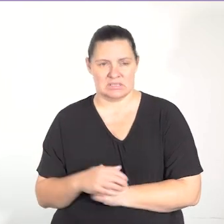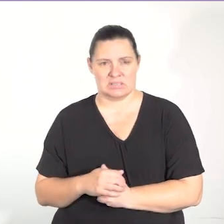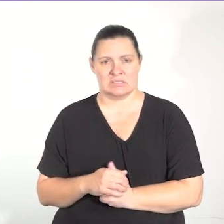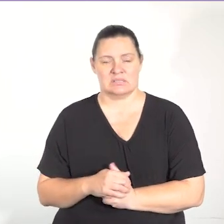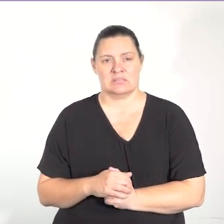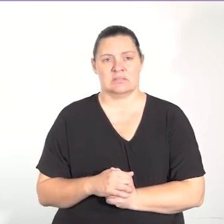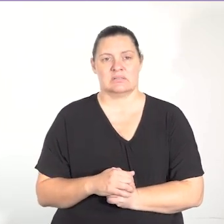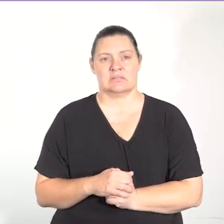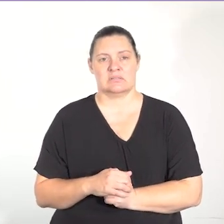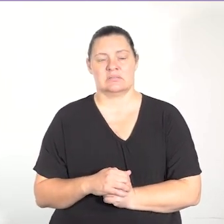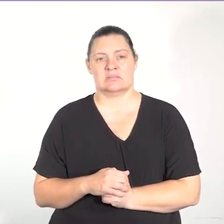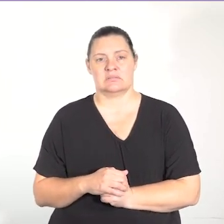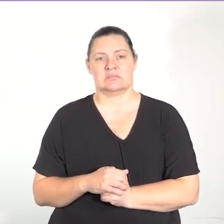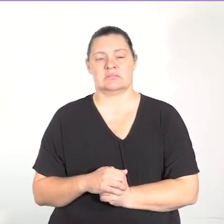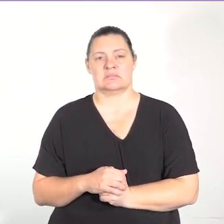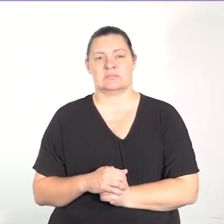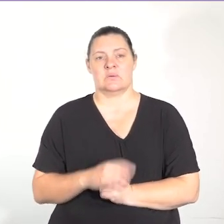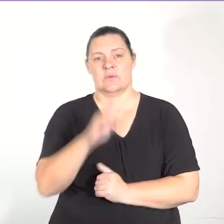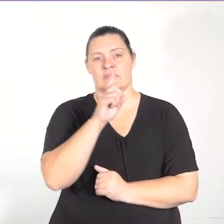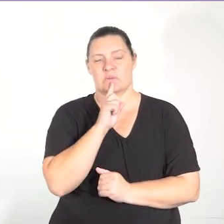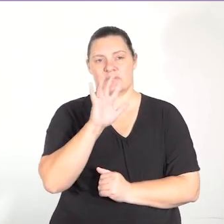100 will be